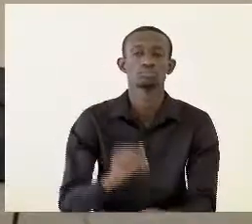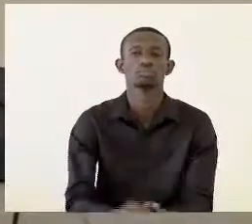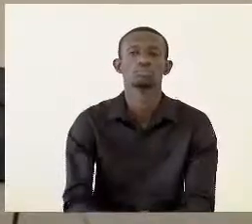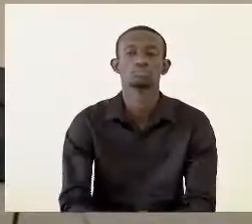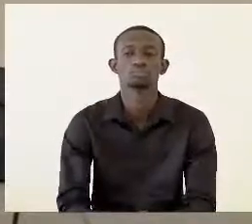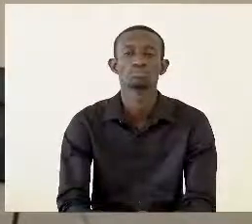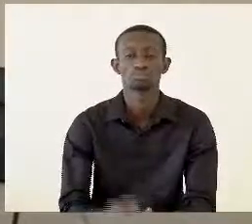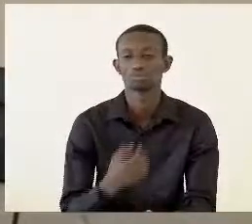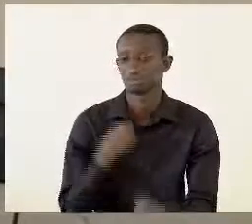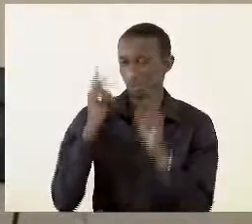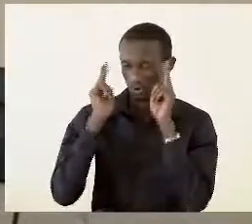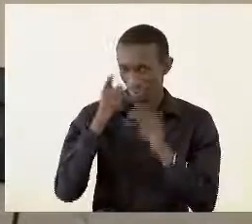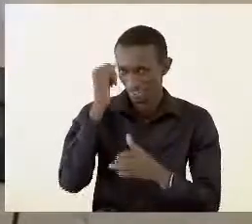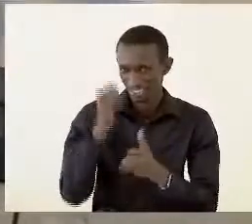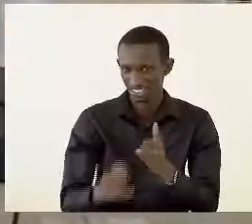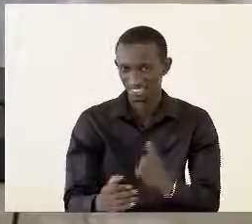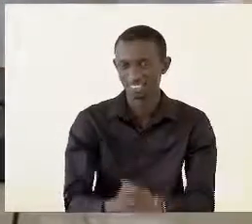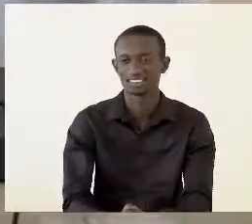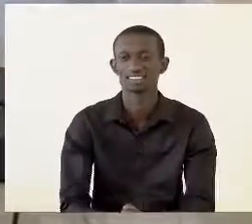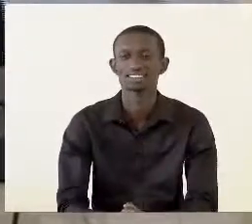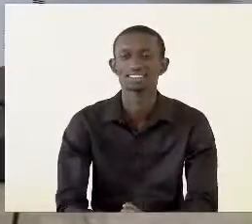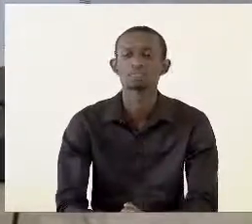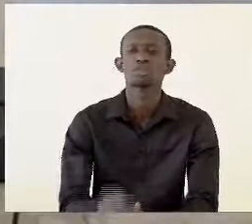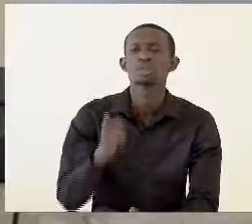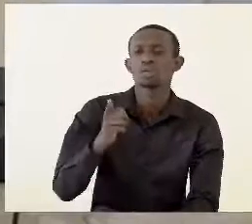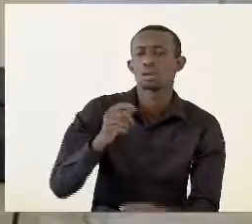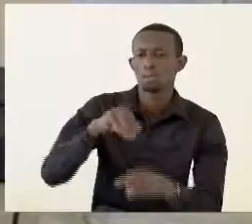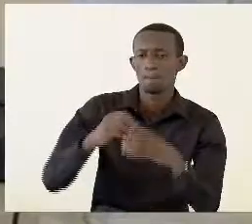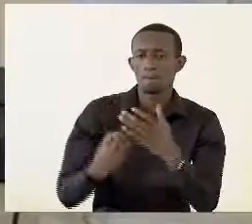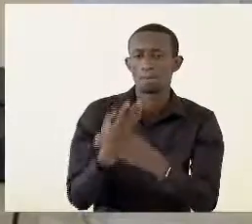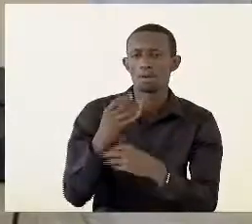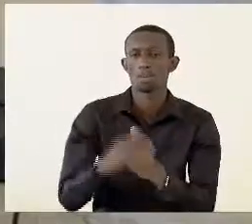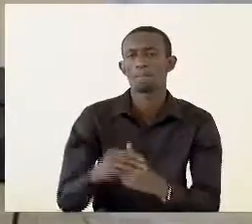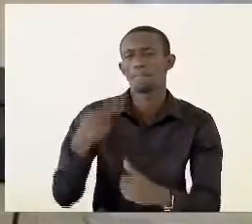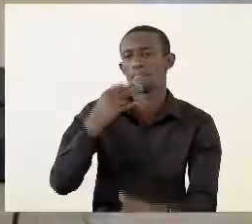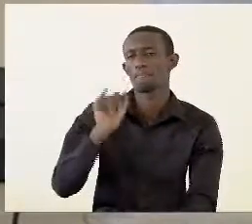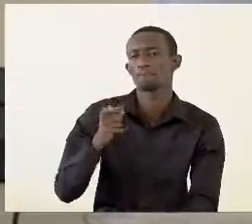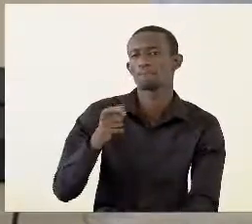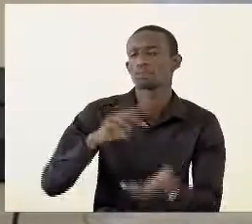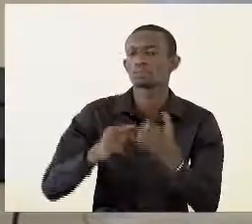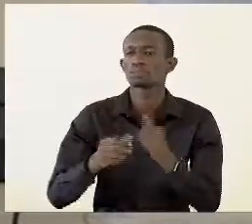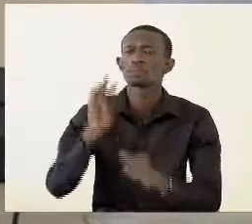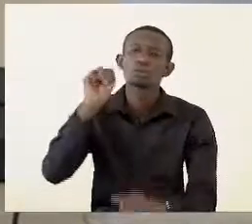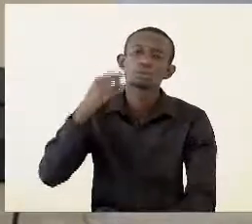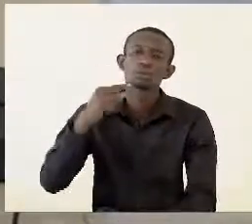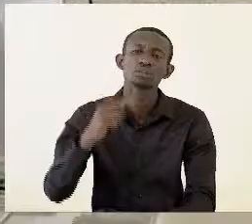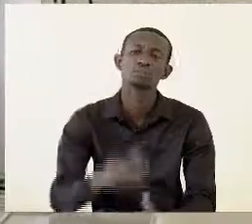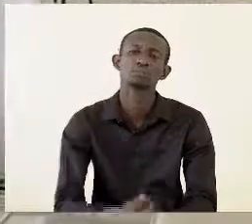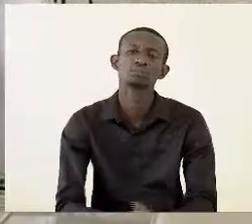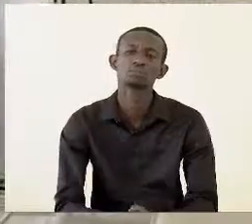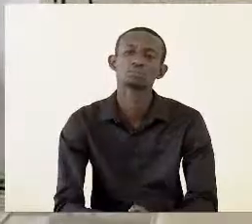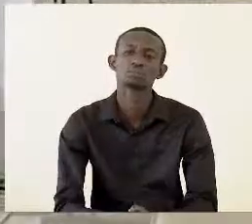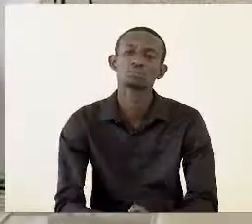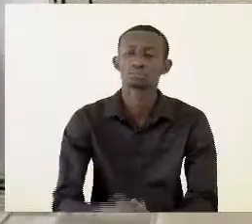Let me hope that you're done. We said that they produce hydrides, and it is MH, the general molecular formula. M